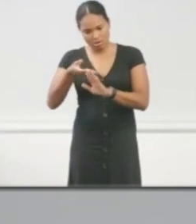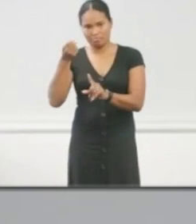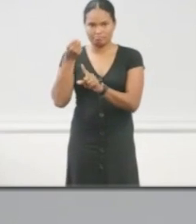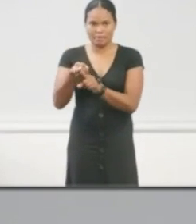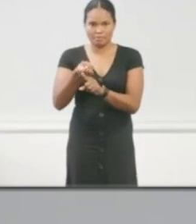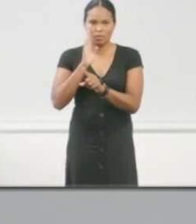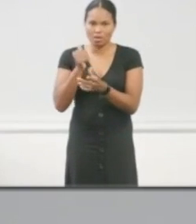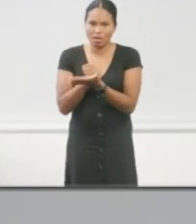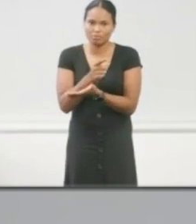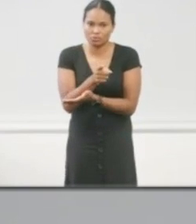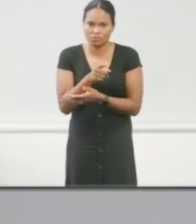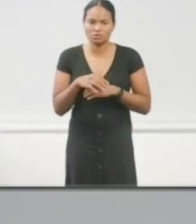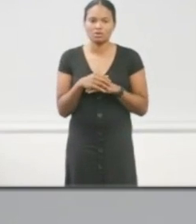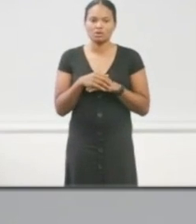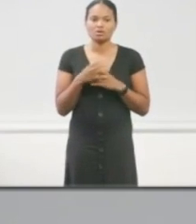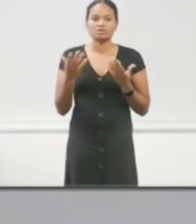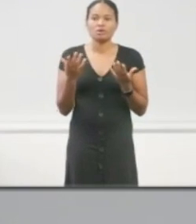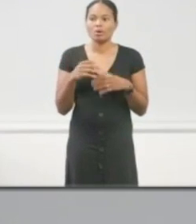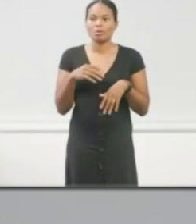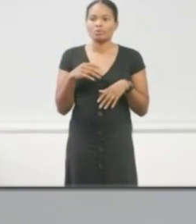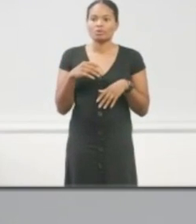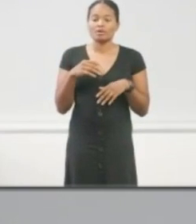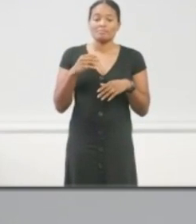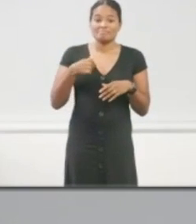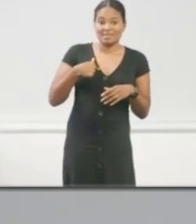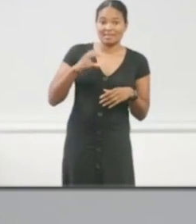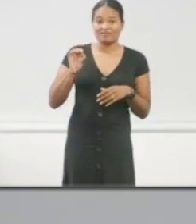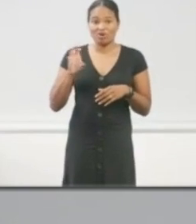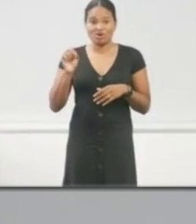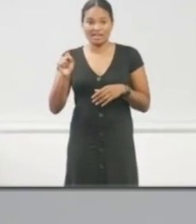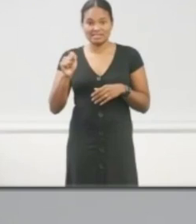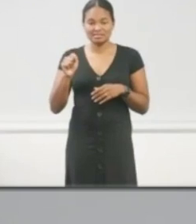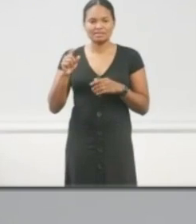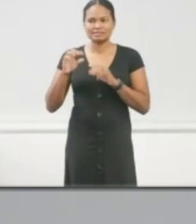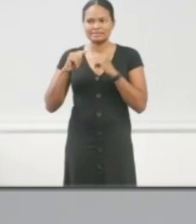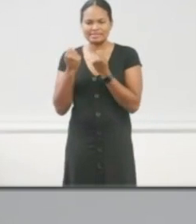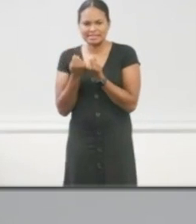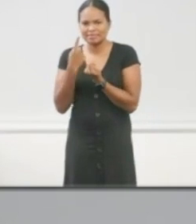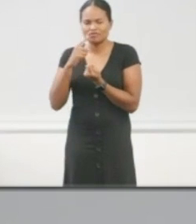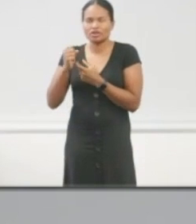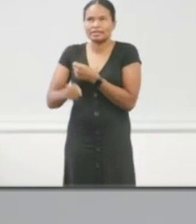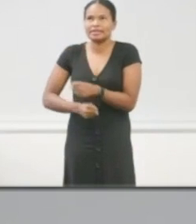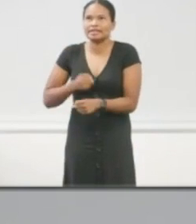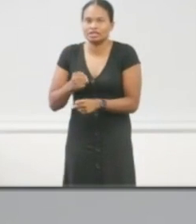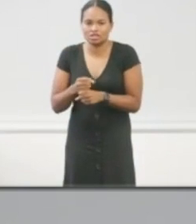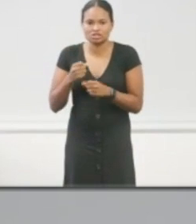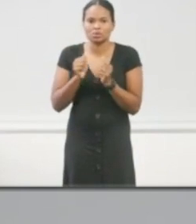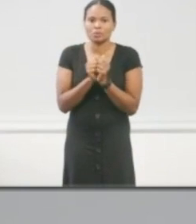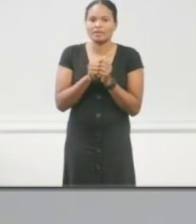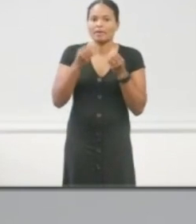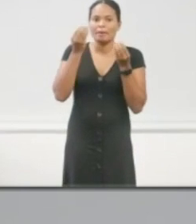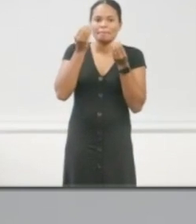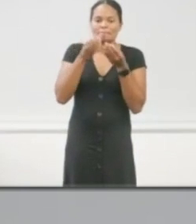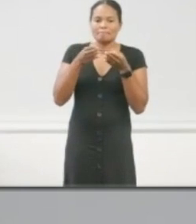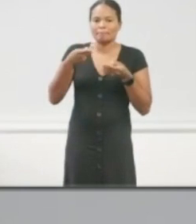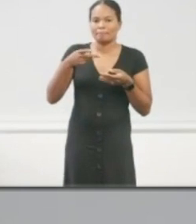flawlessly. There's still situations. Forrest and I have been a team for years with public information in the department, and there's